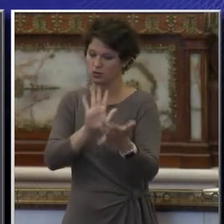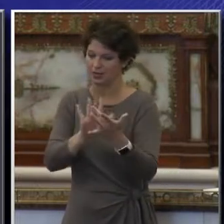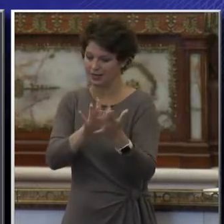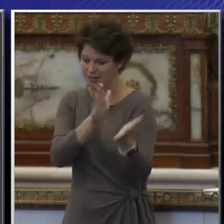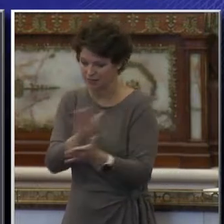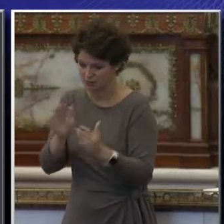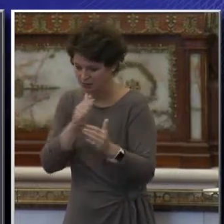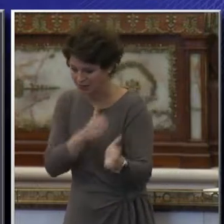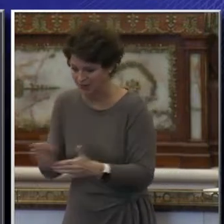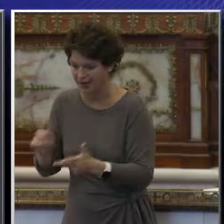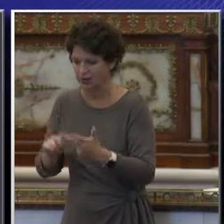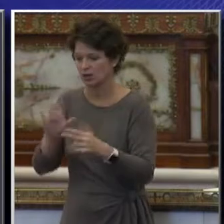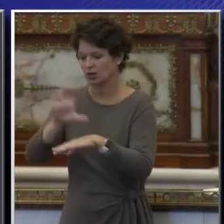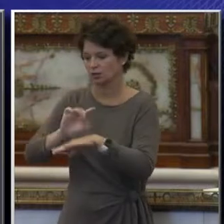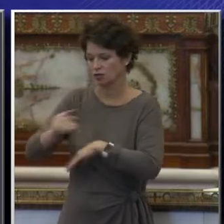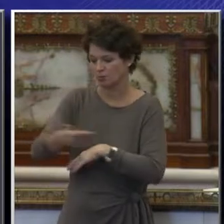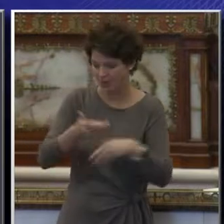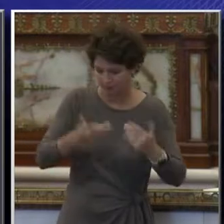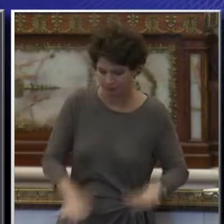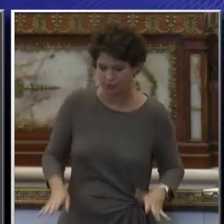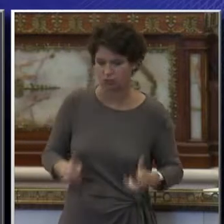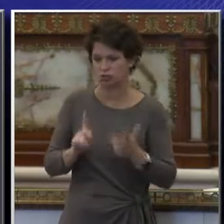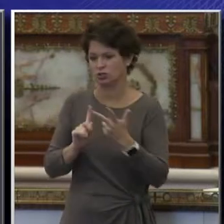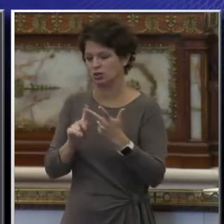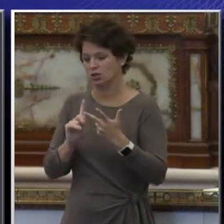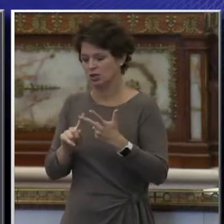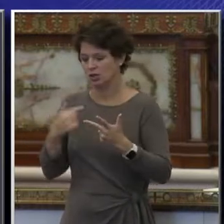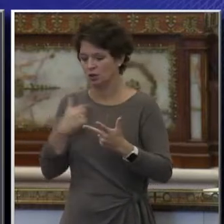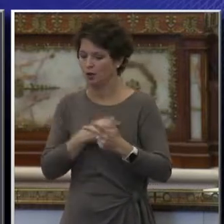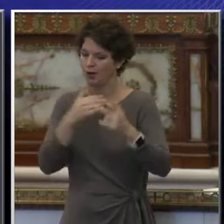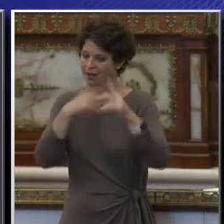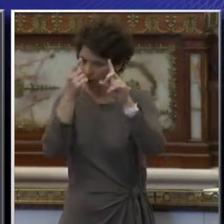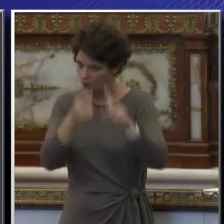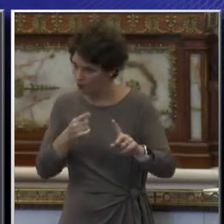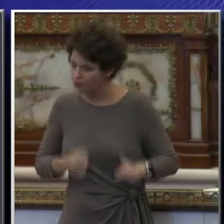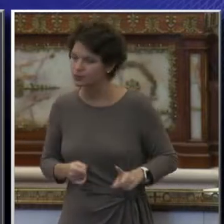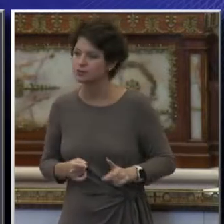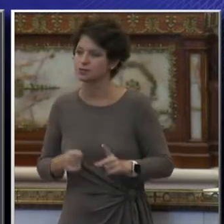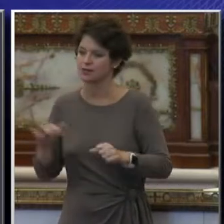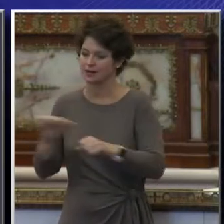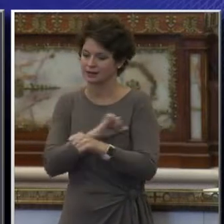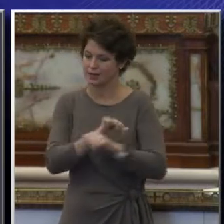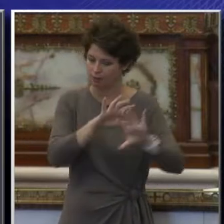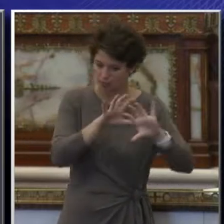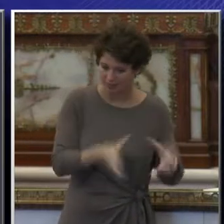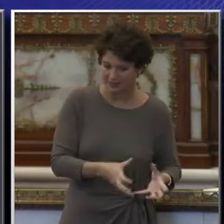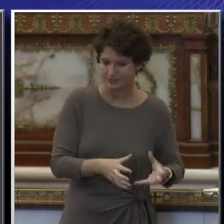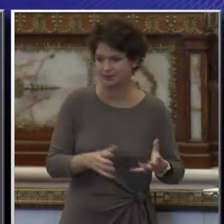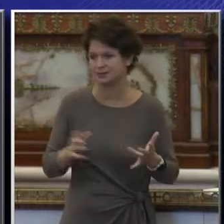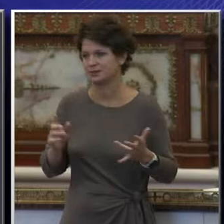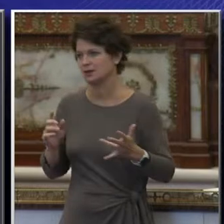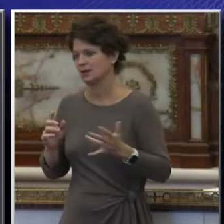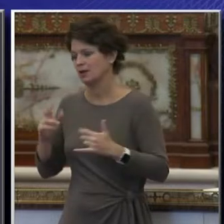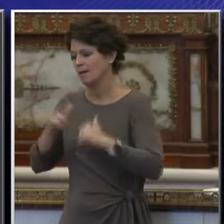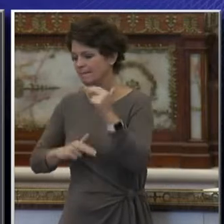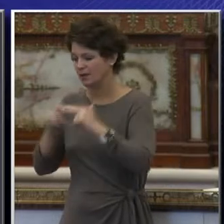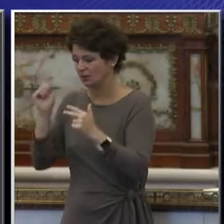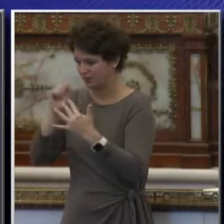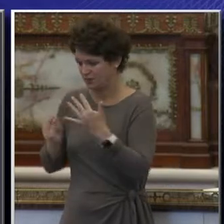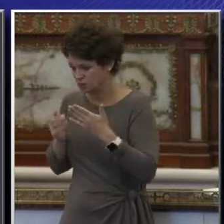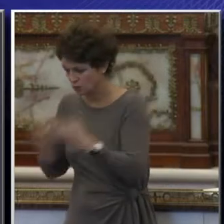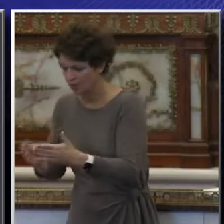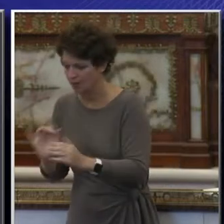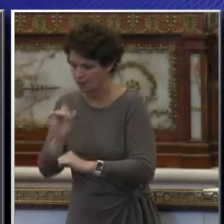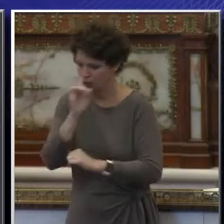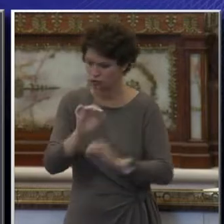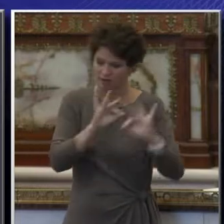A consultant will be hired. You know, we're going to have goals, you know, labor peace. You know, we're going to build a certain way. And we're going to